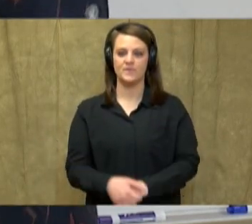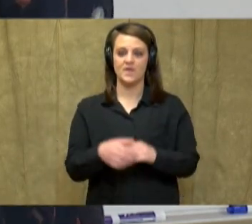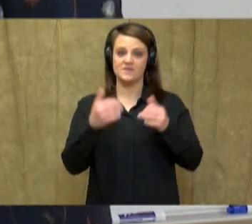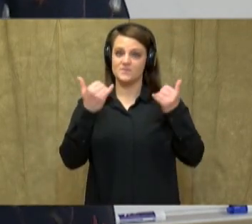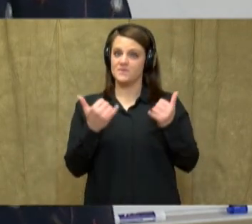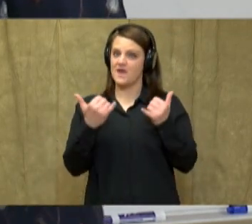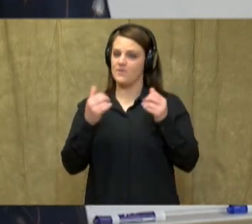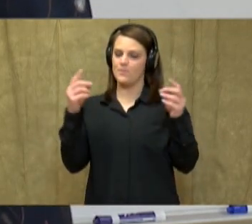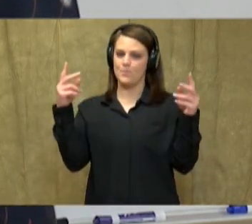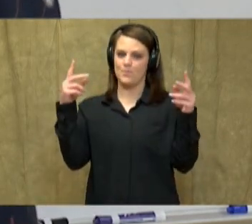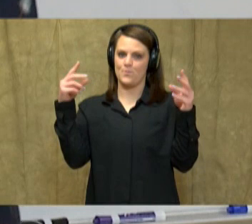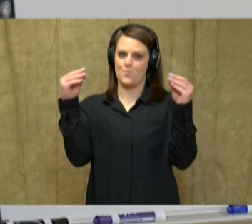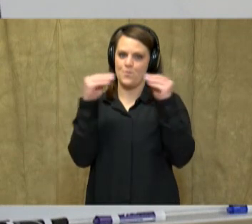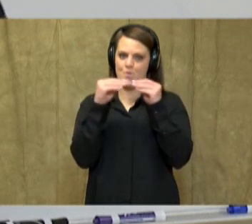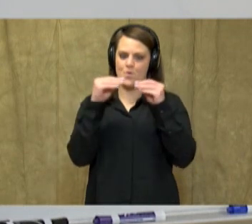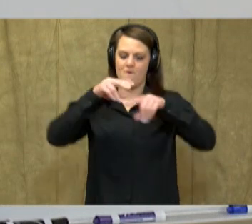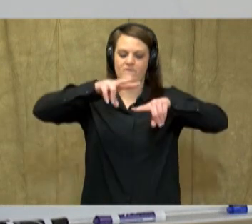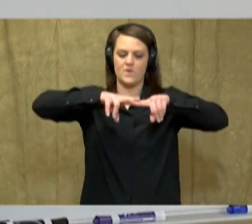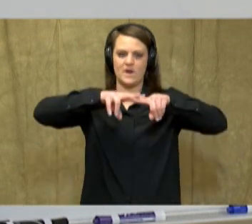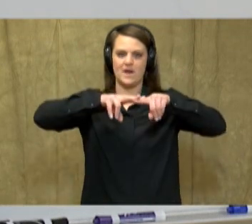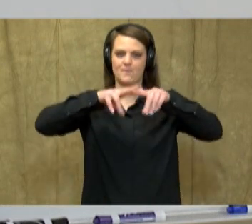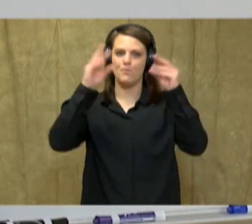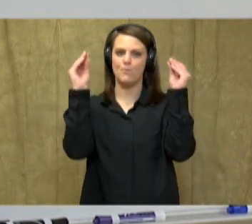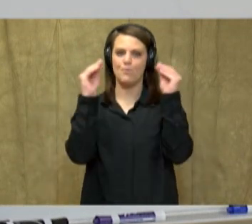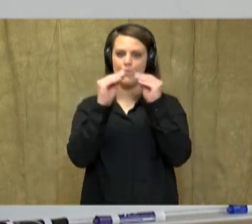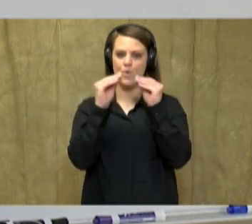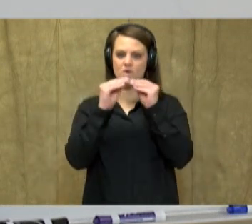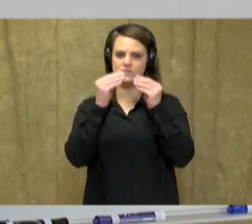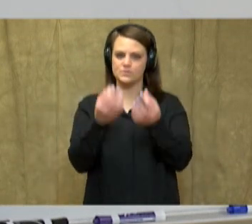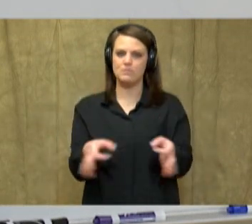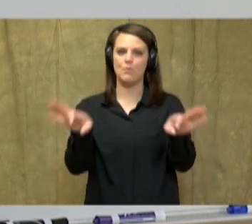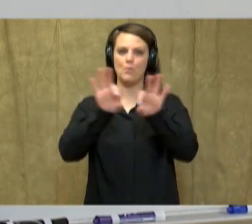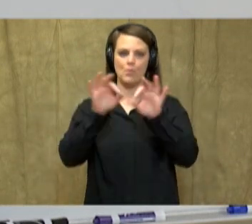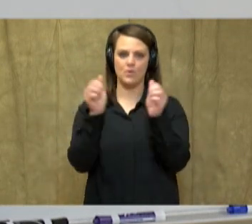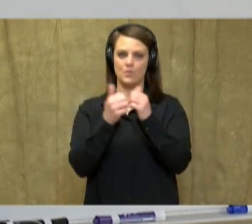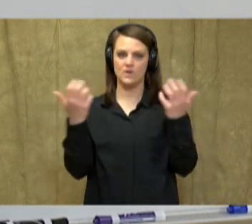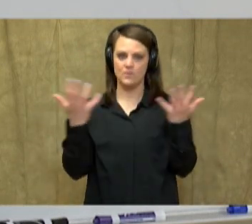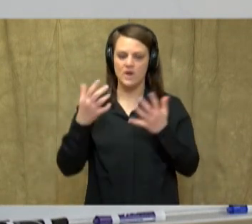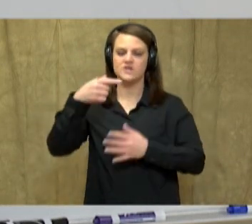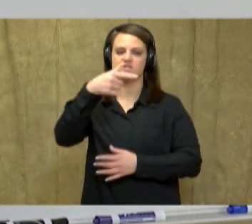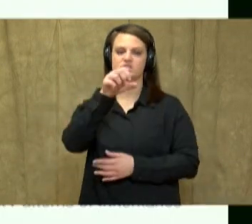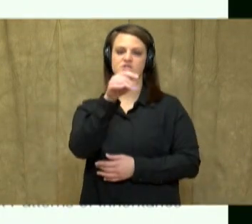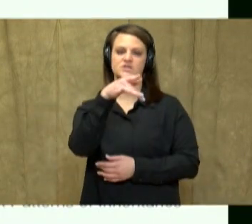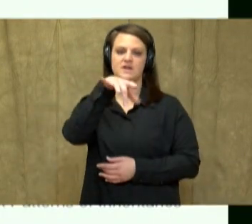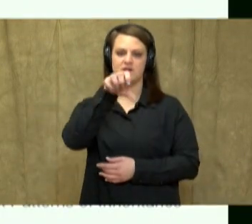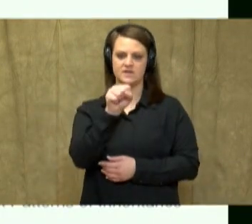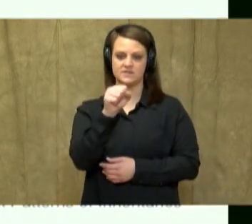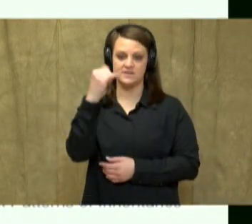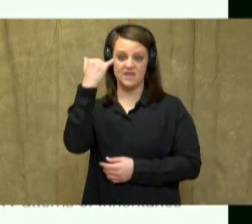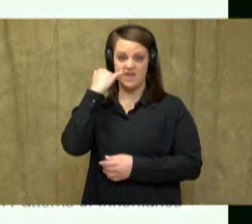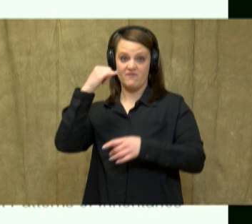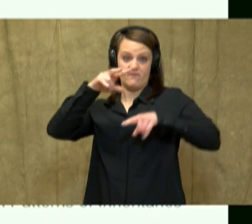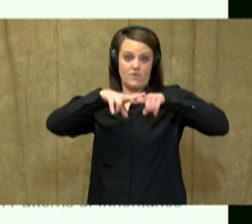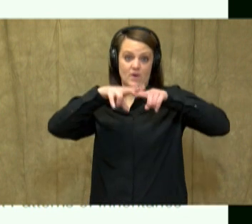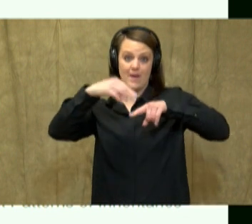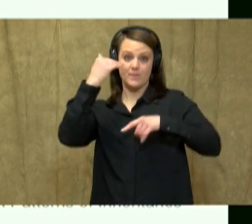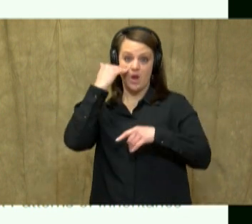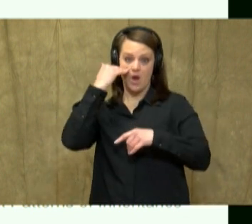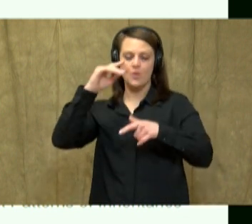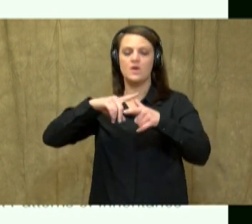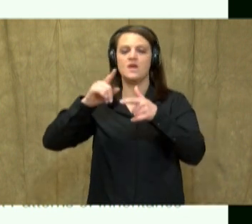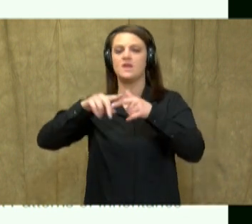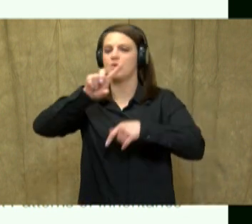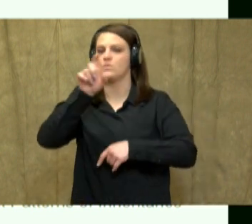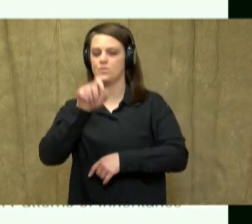bunch more vocabulary. Vocabulary is key with genetics. If you know your vocabulary, you know what these questions are asking